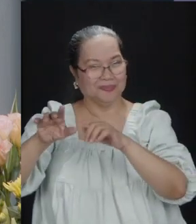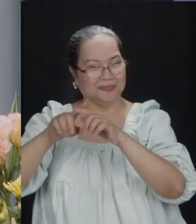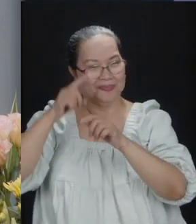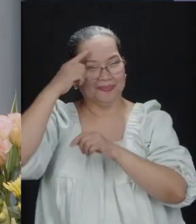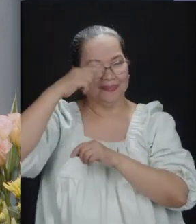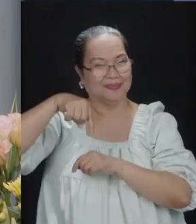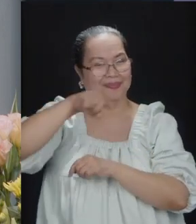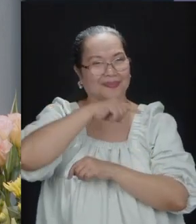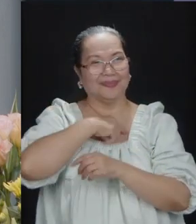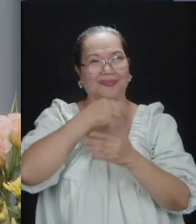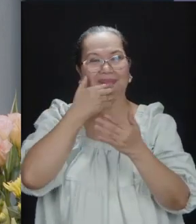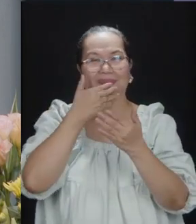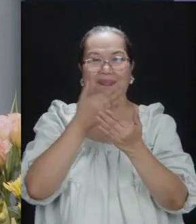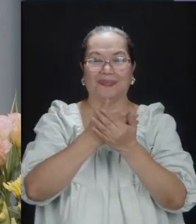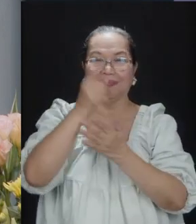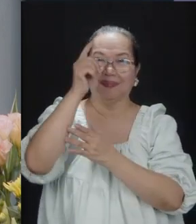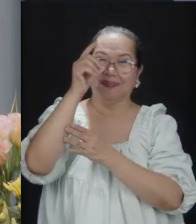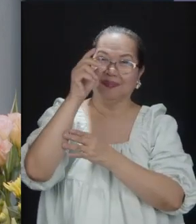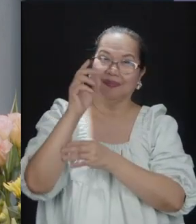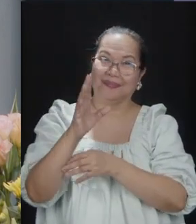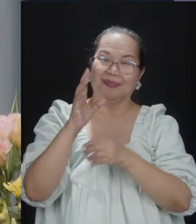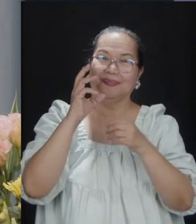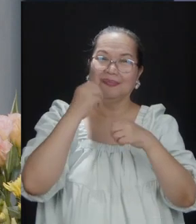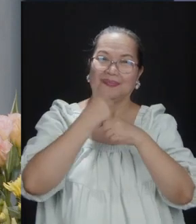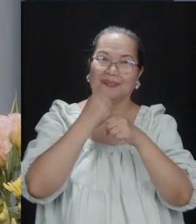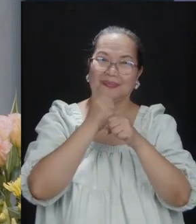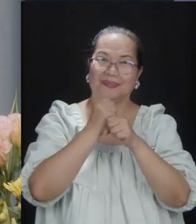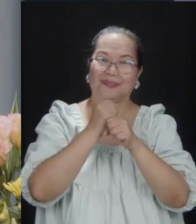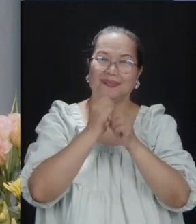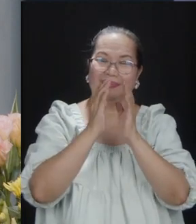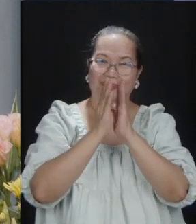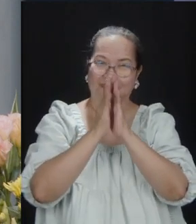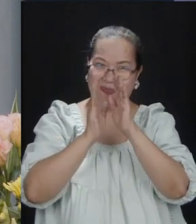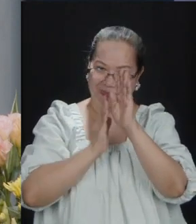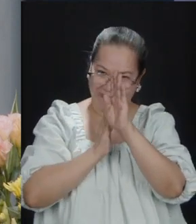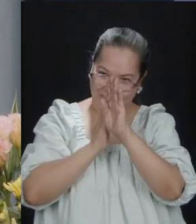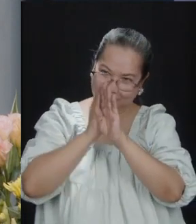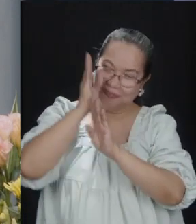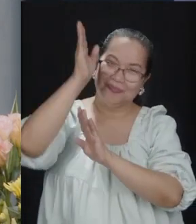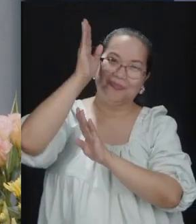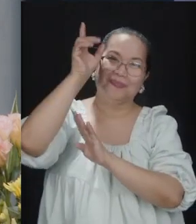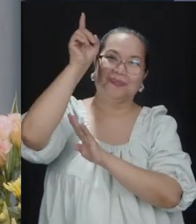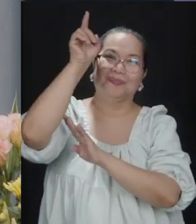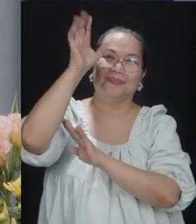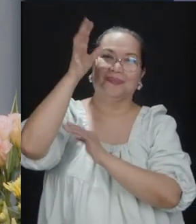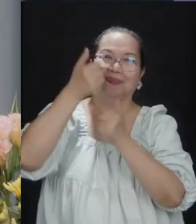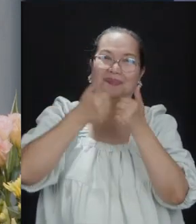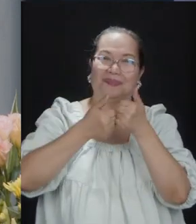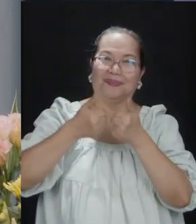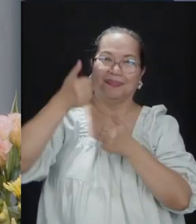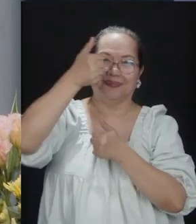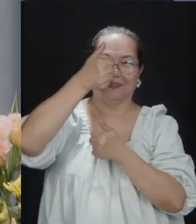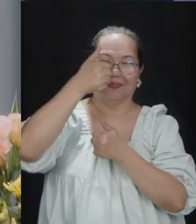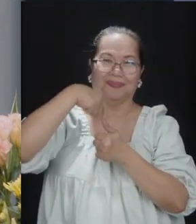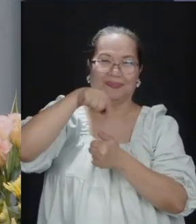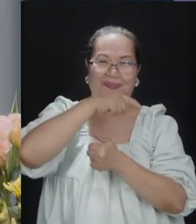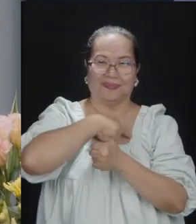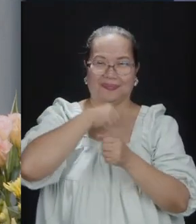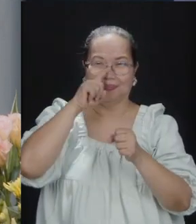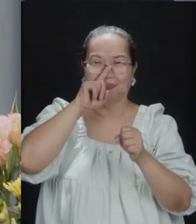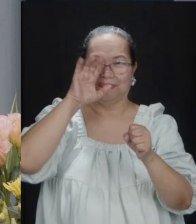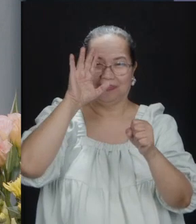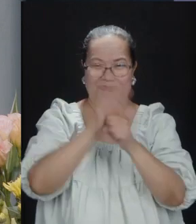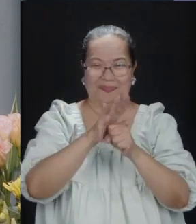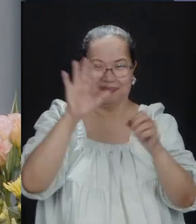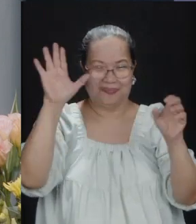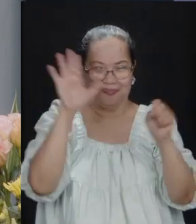good. He will make our prayers soar. He is the sovereign God, and we can fully trust